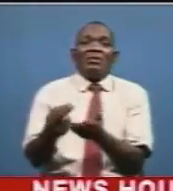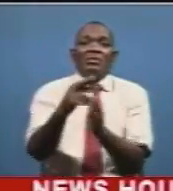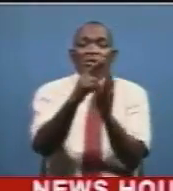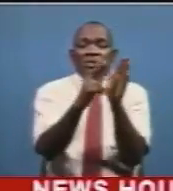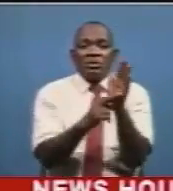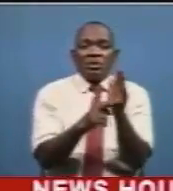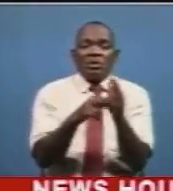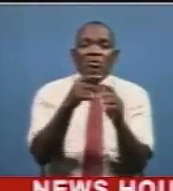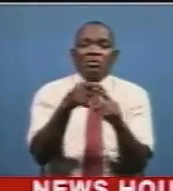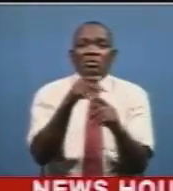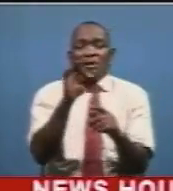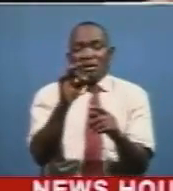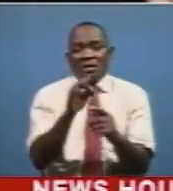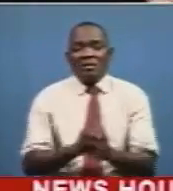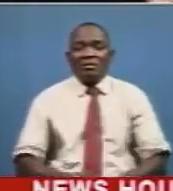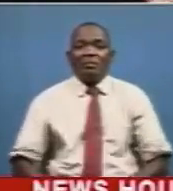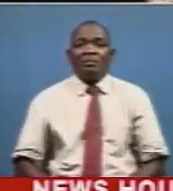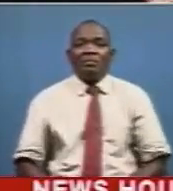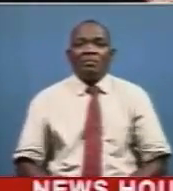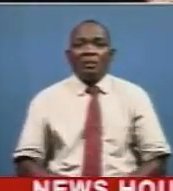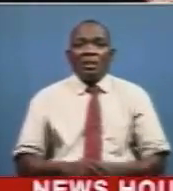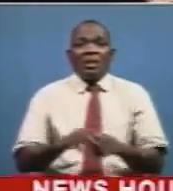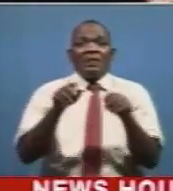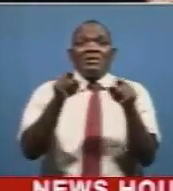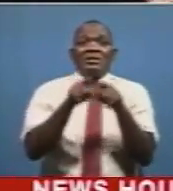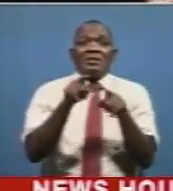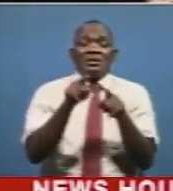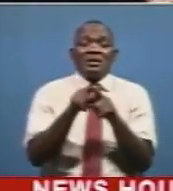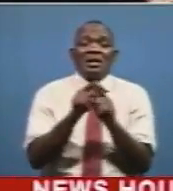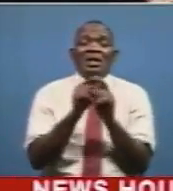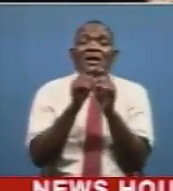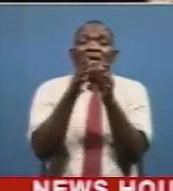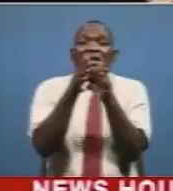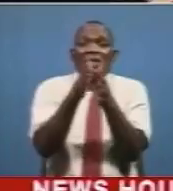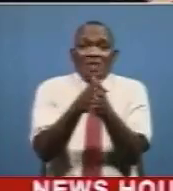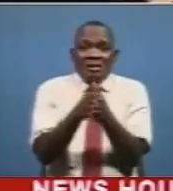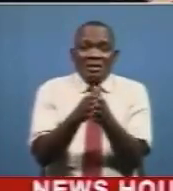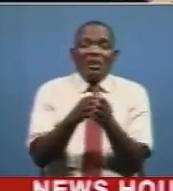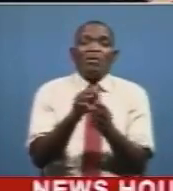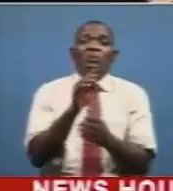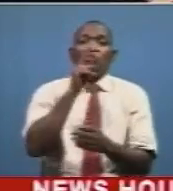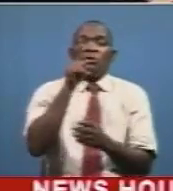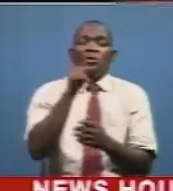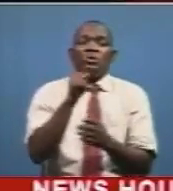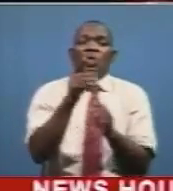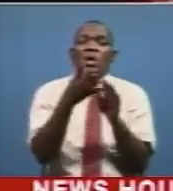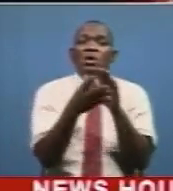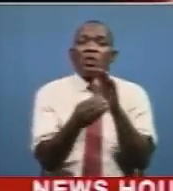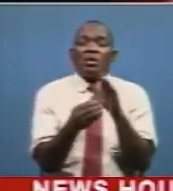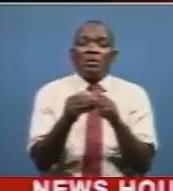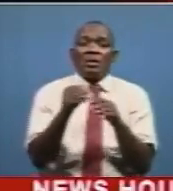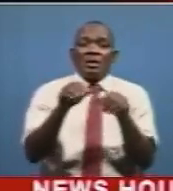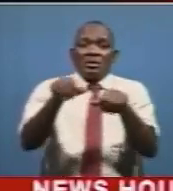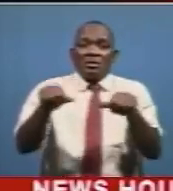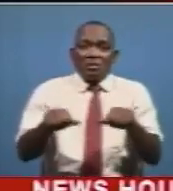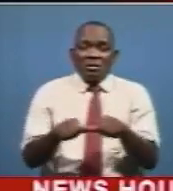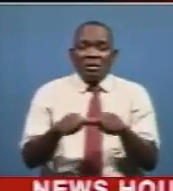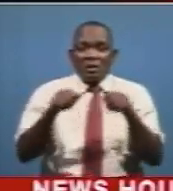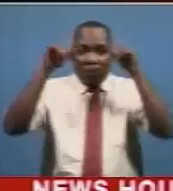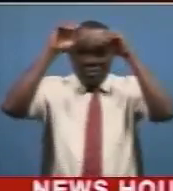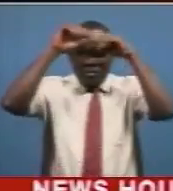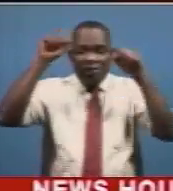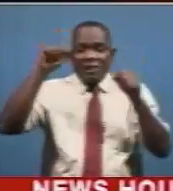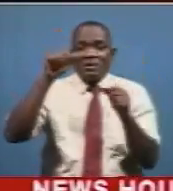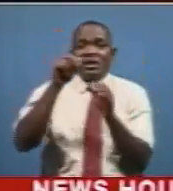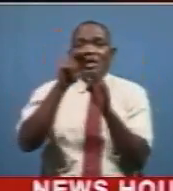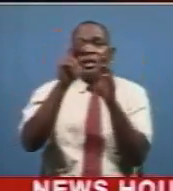all constituencies in Ghana. It is also asking for original copies of the constituency presidential election